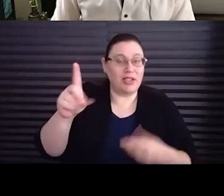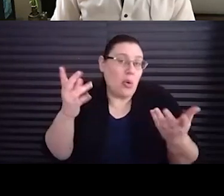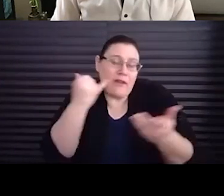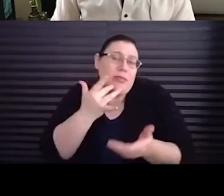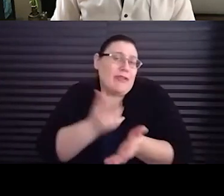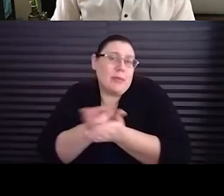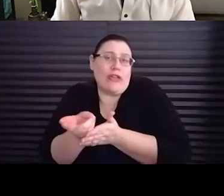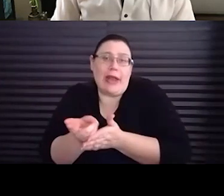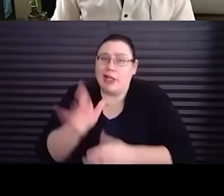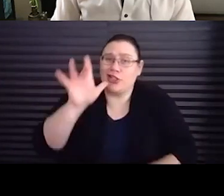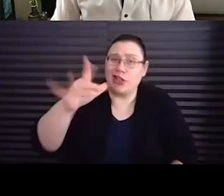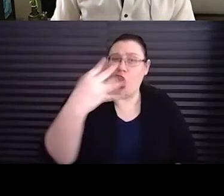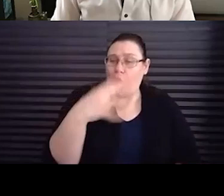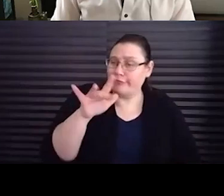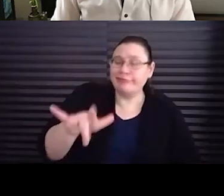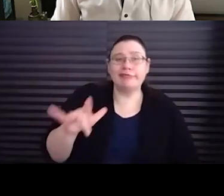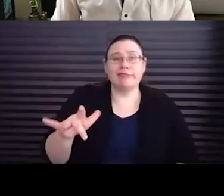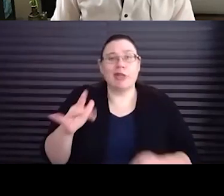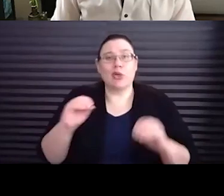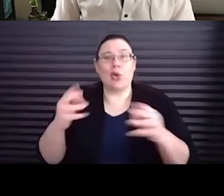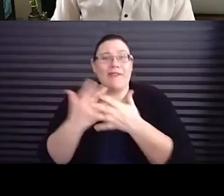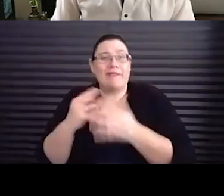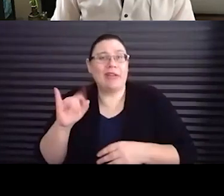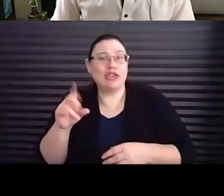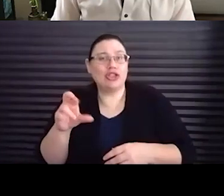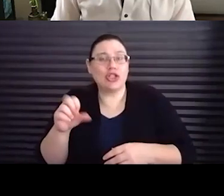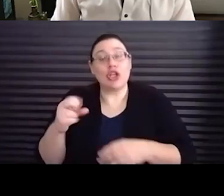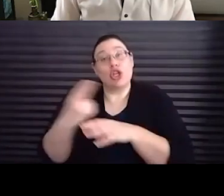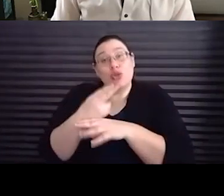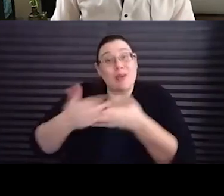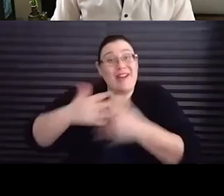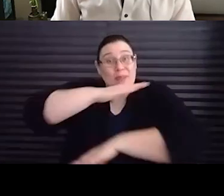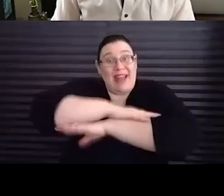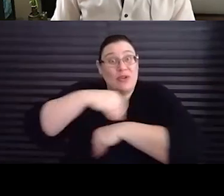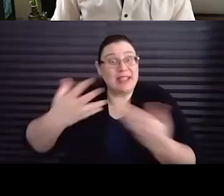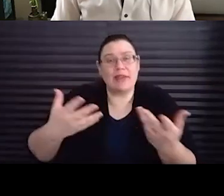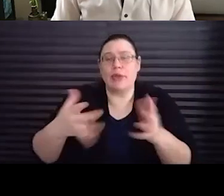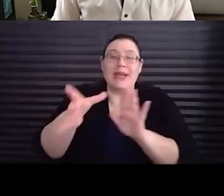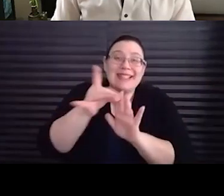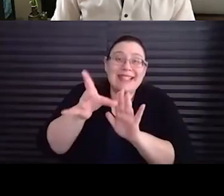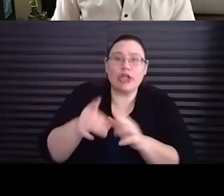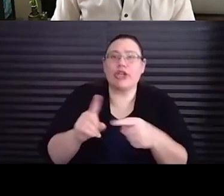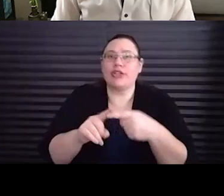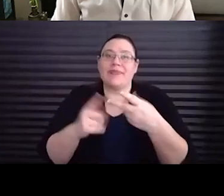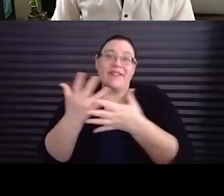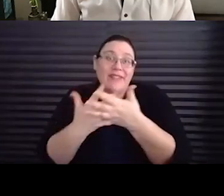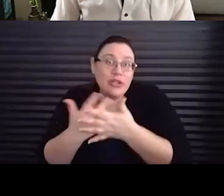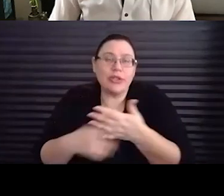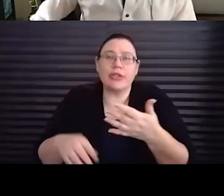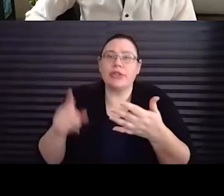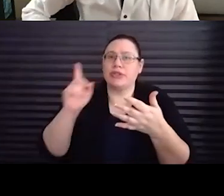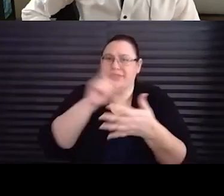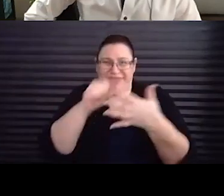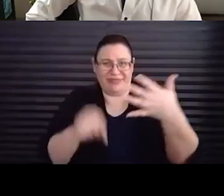turn it on and use some of the filters, I always feel like using what these platforms give you, stickers and filters and boomerangs and things like